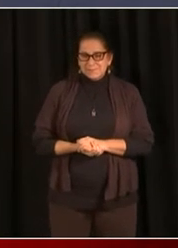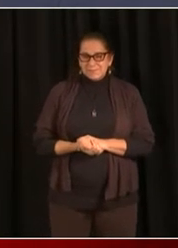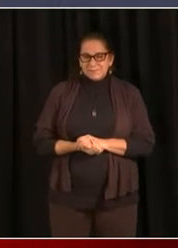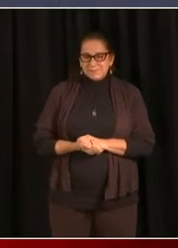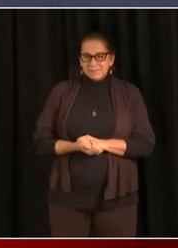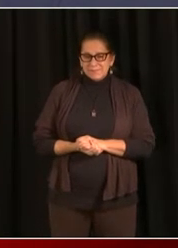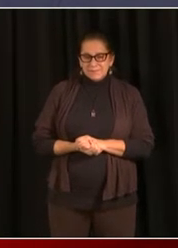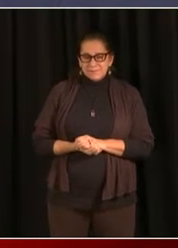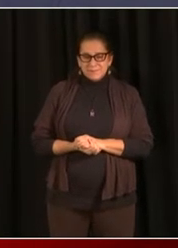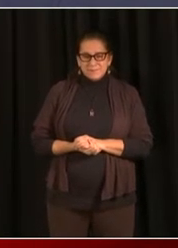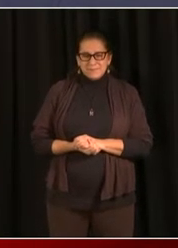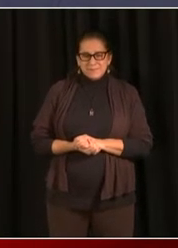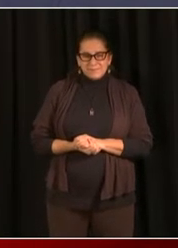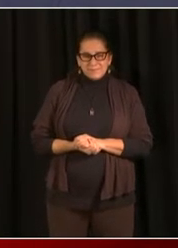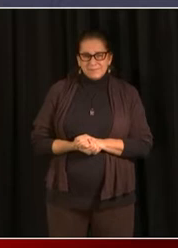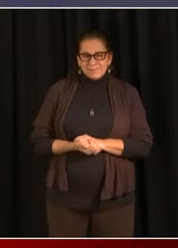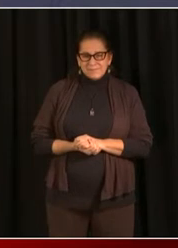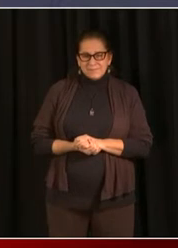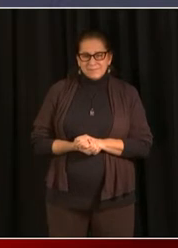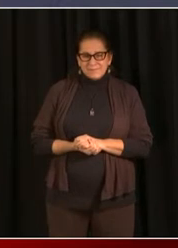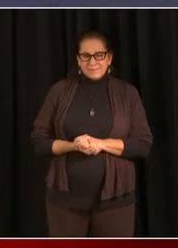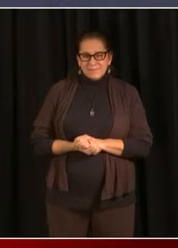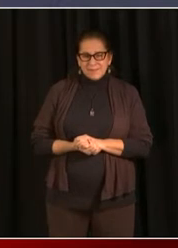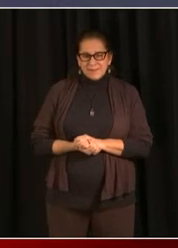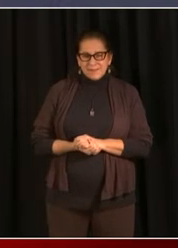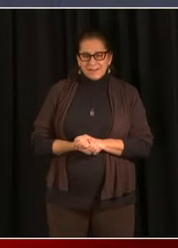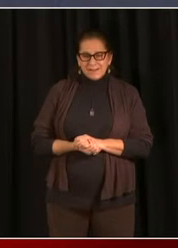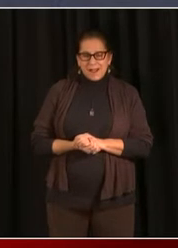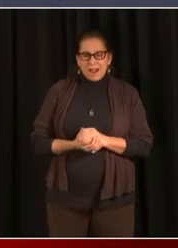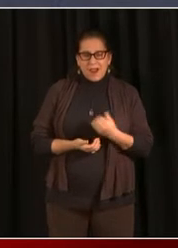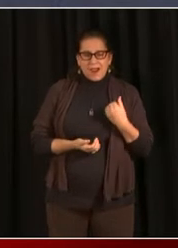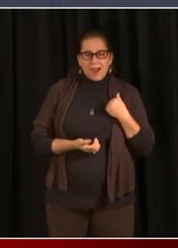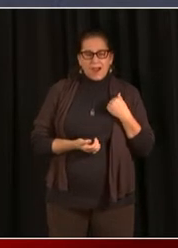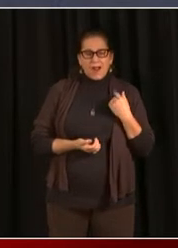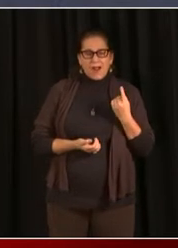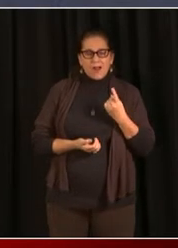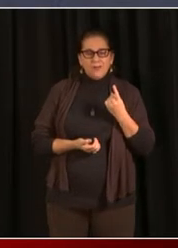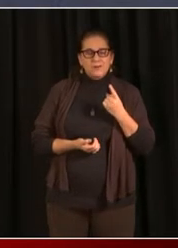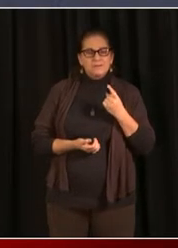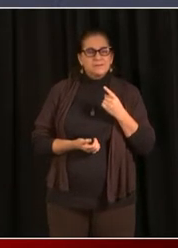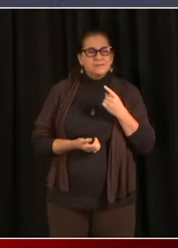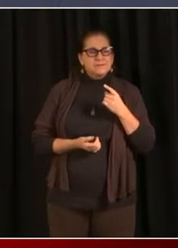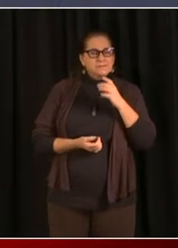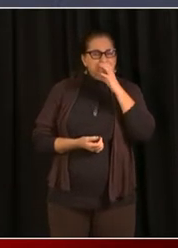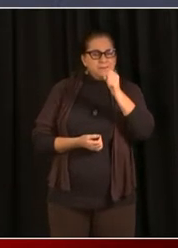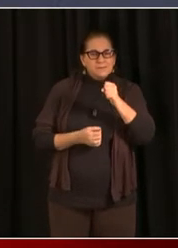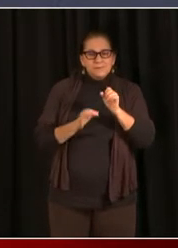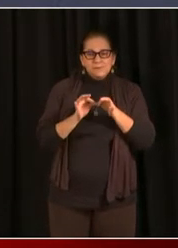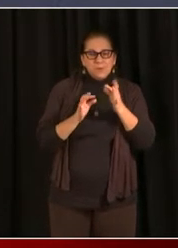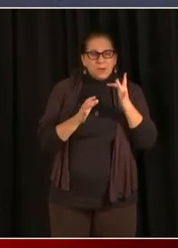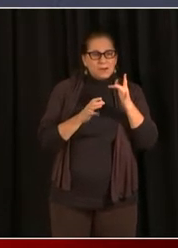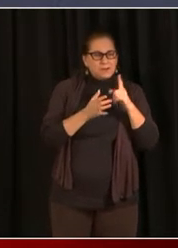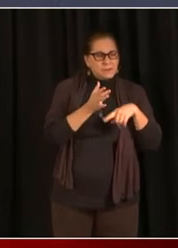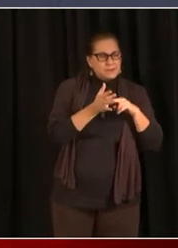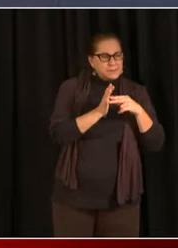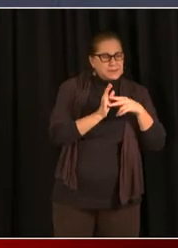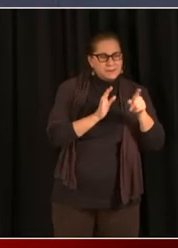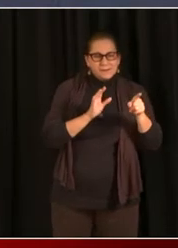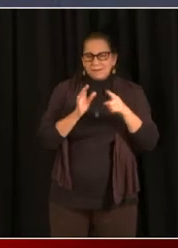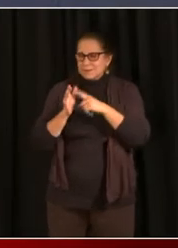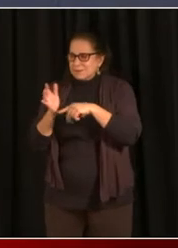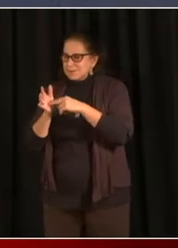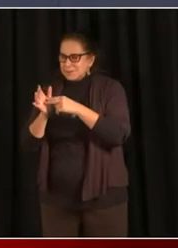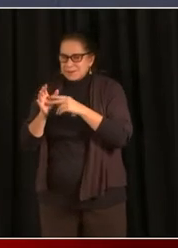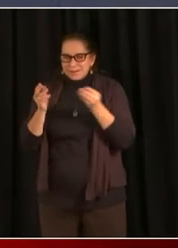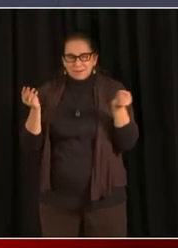looking for making something that people liked, and of course people buy.